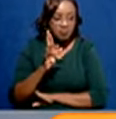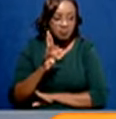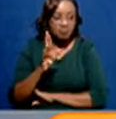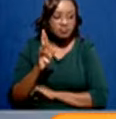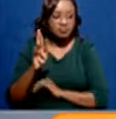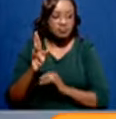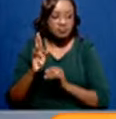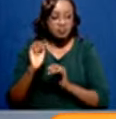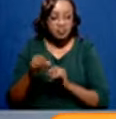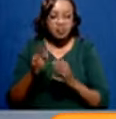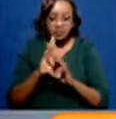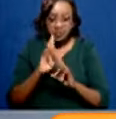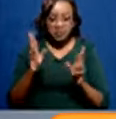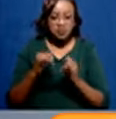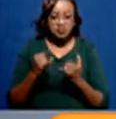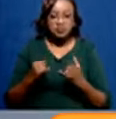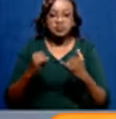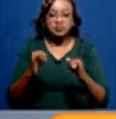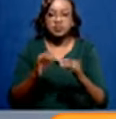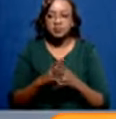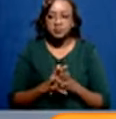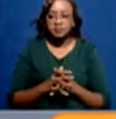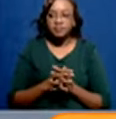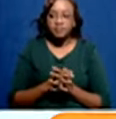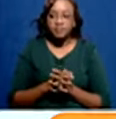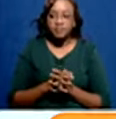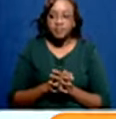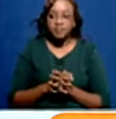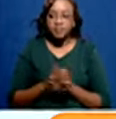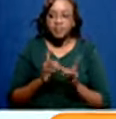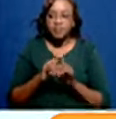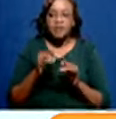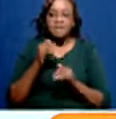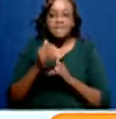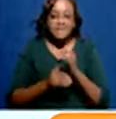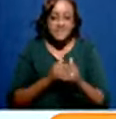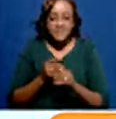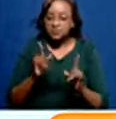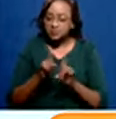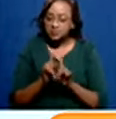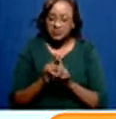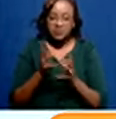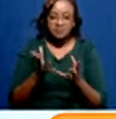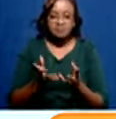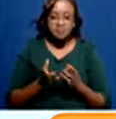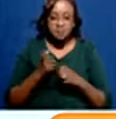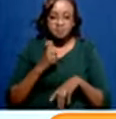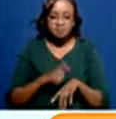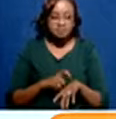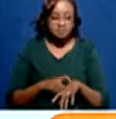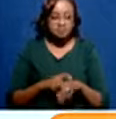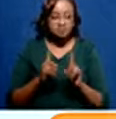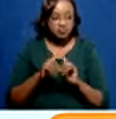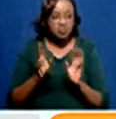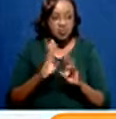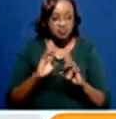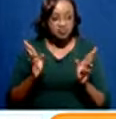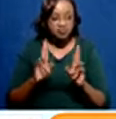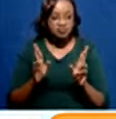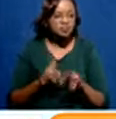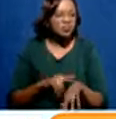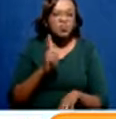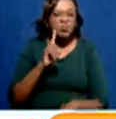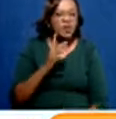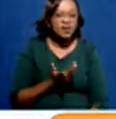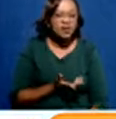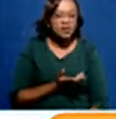ready to be deployed. And so that is, but the process of deployment also takes a while. All right? But it is ready to be deployed. So when do you